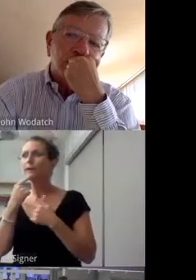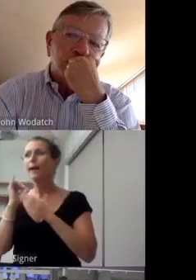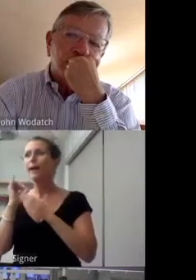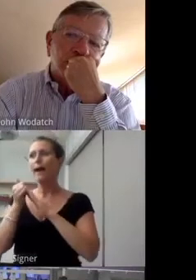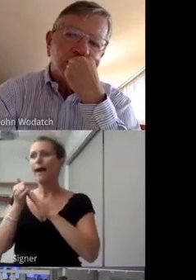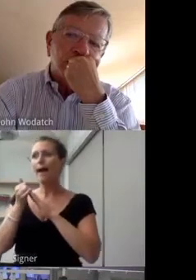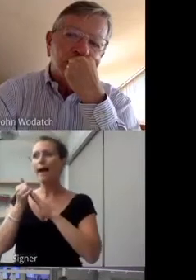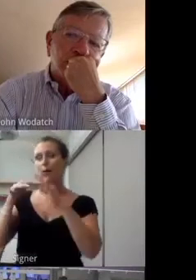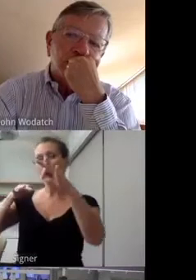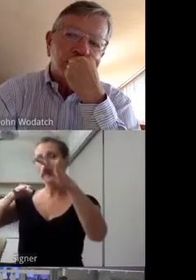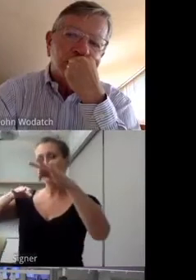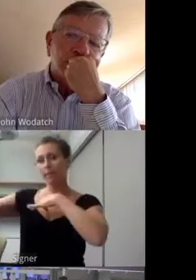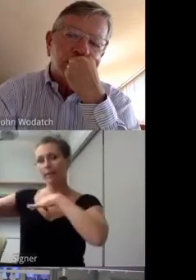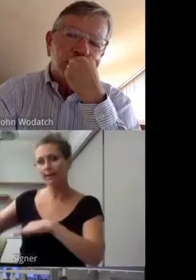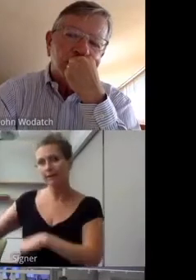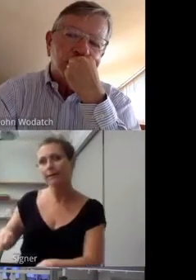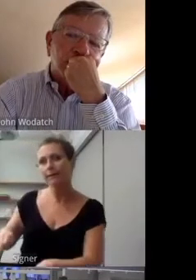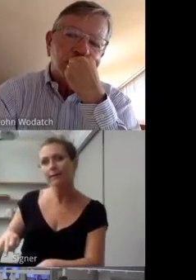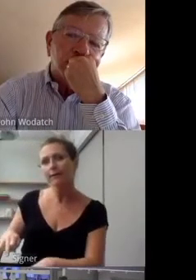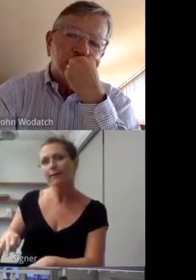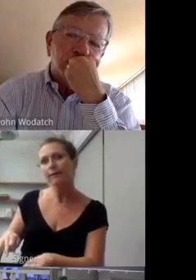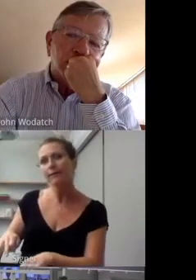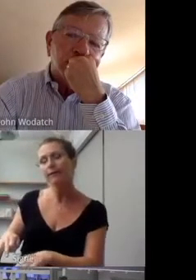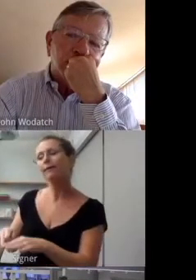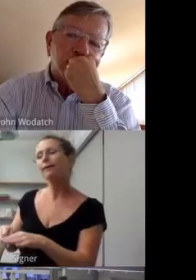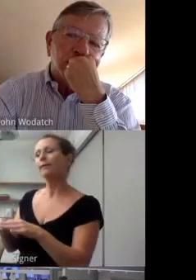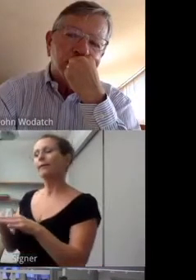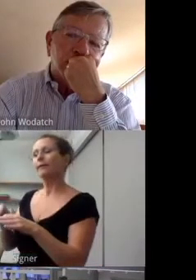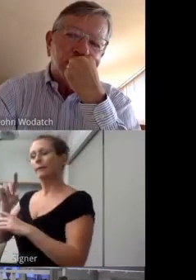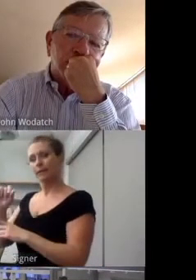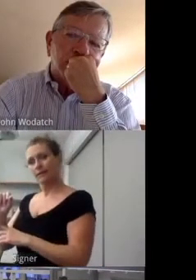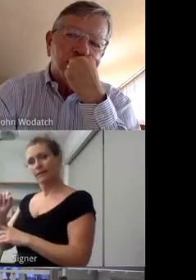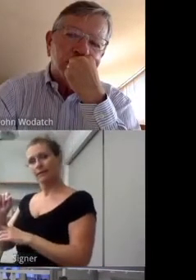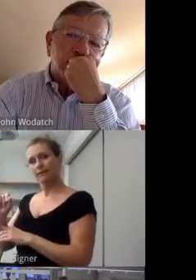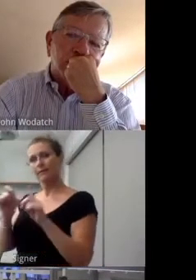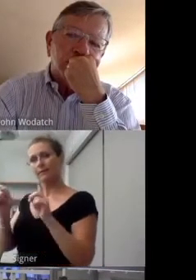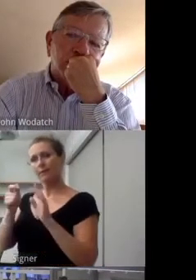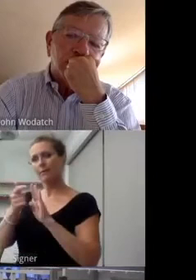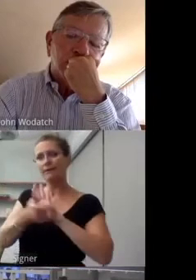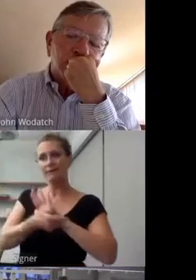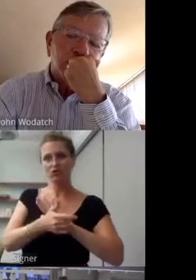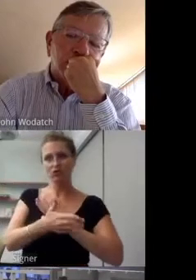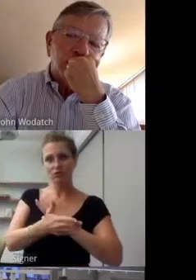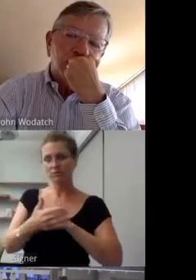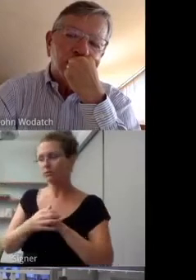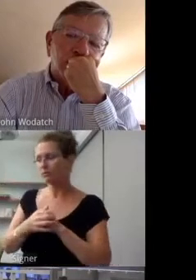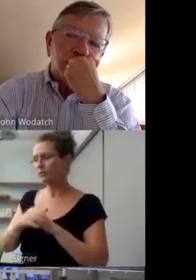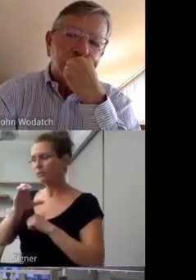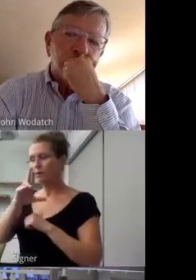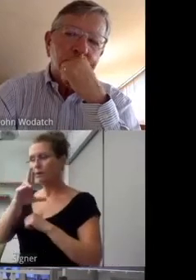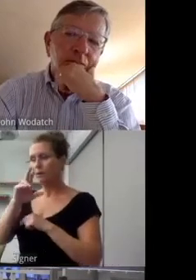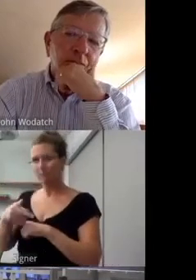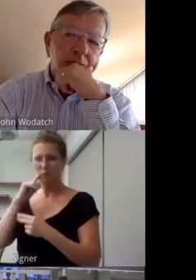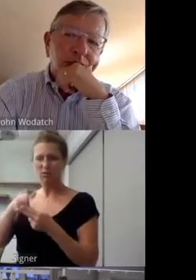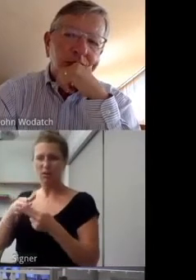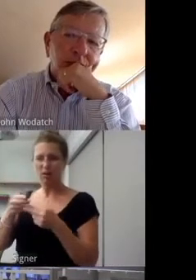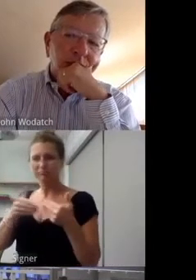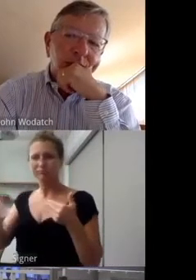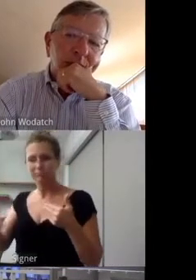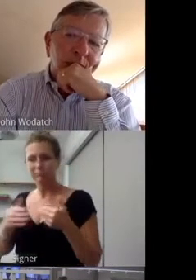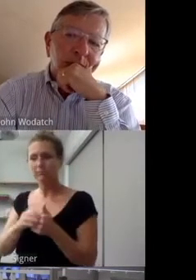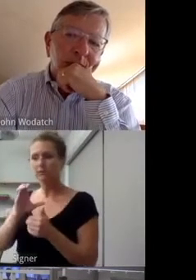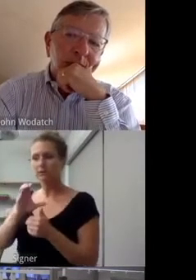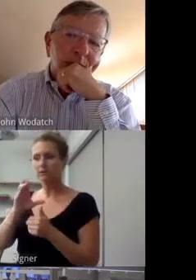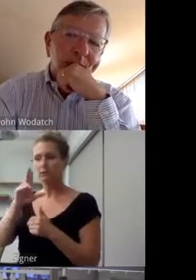that's in the convention, or I will call it the CRPD from now on. In the convention, in the Article